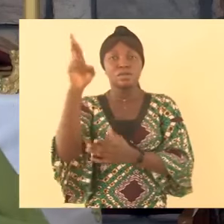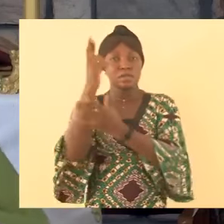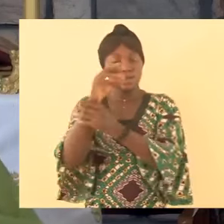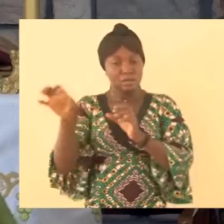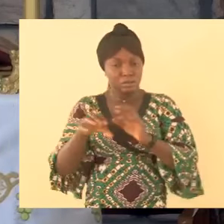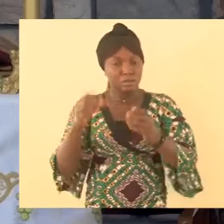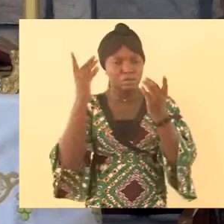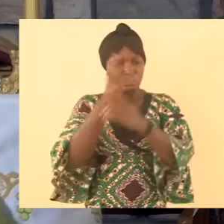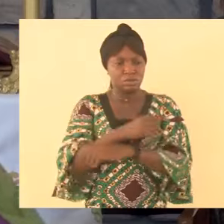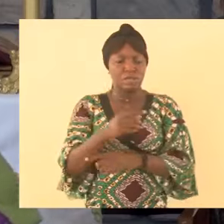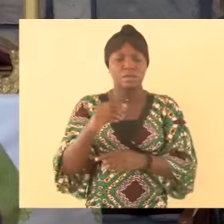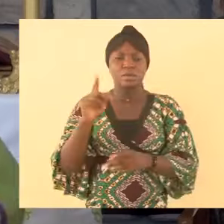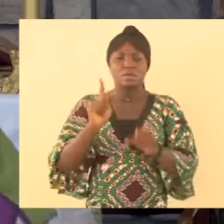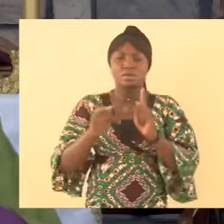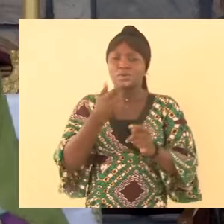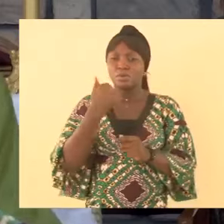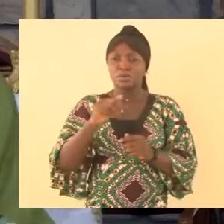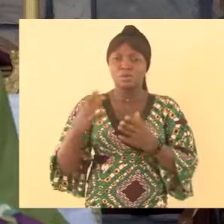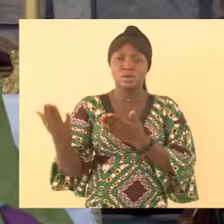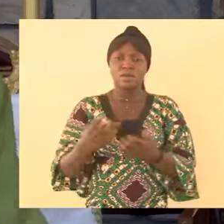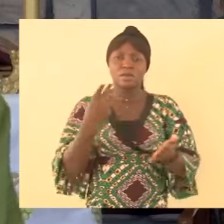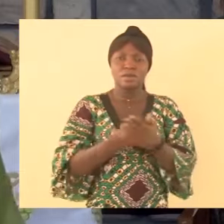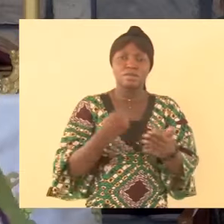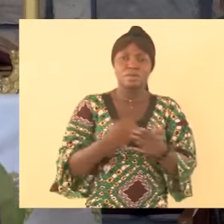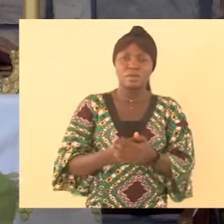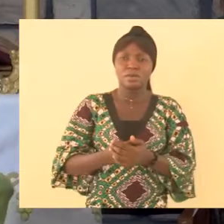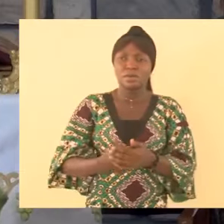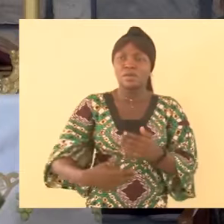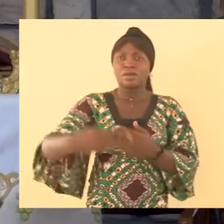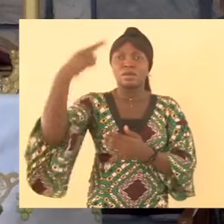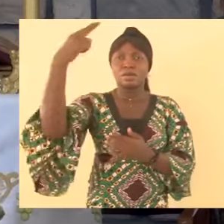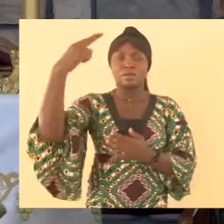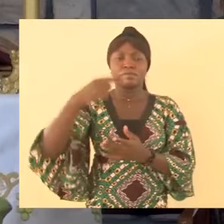And today, in some churches, there are people who are told to carry their money and raise it up